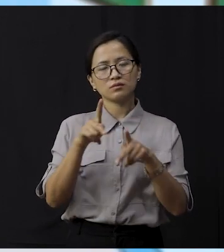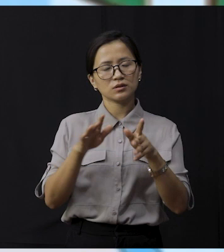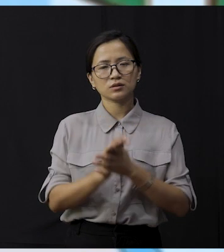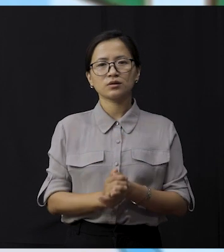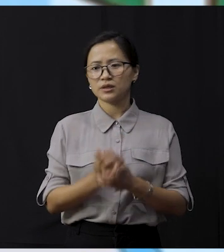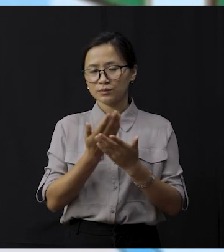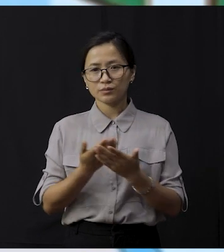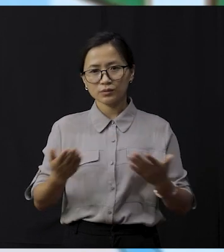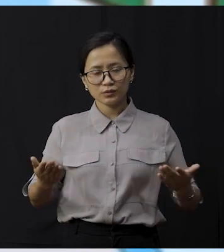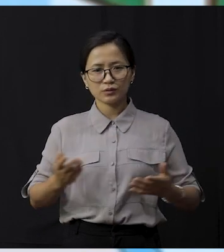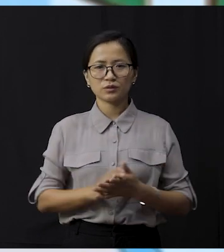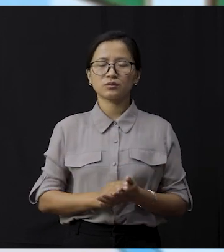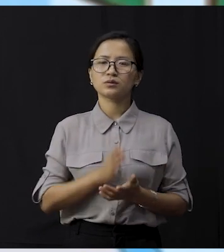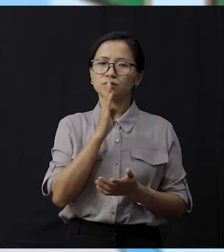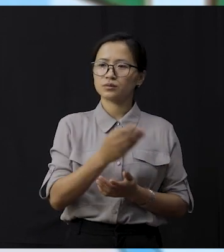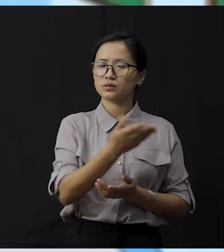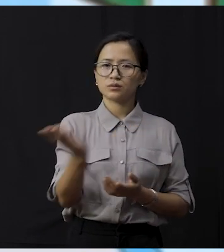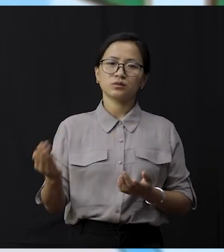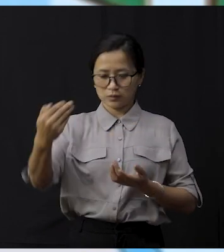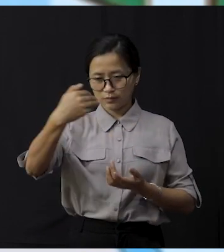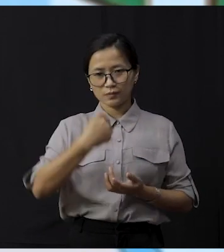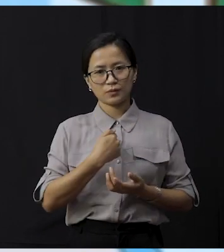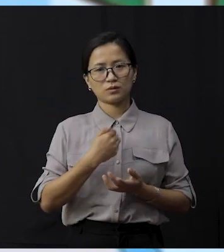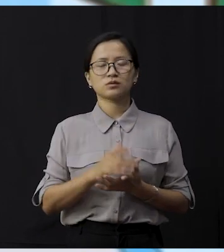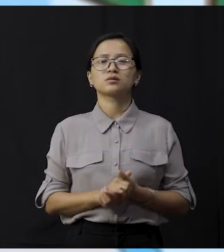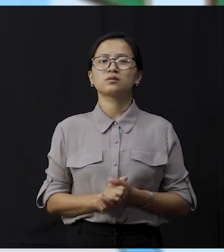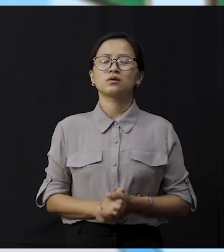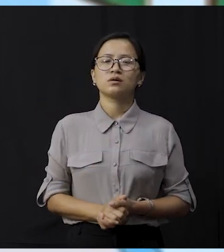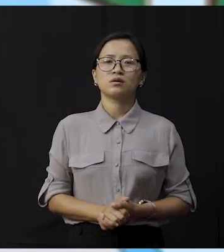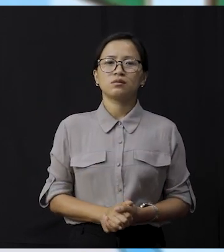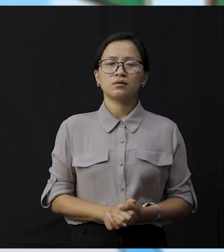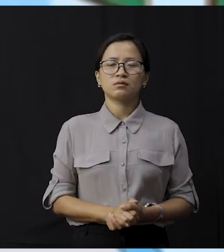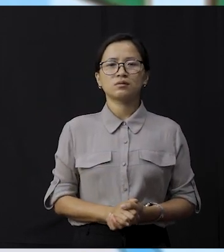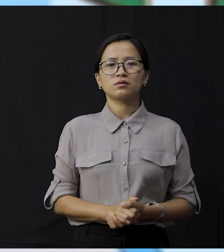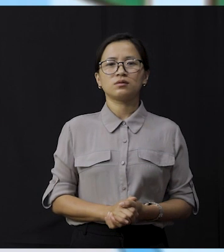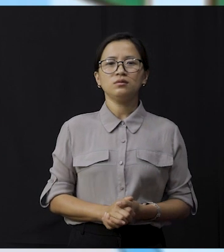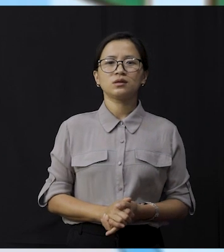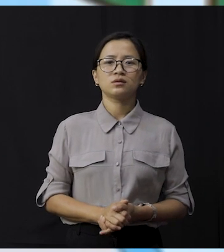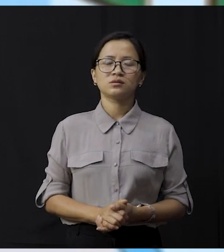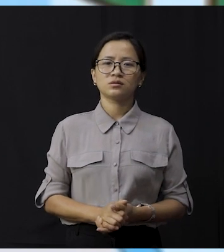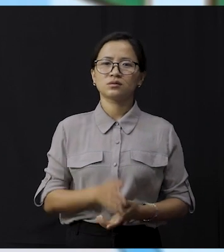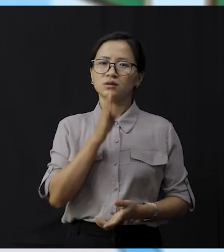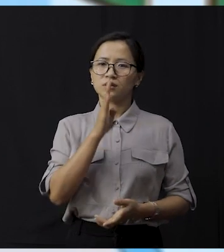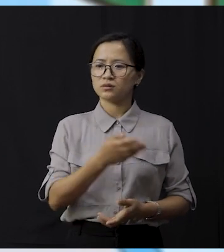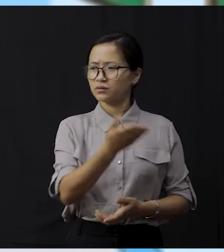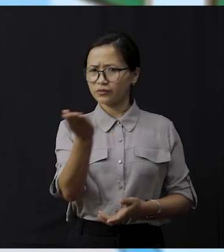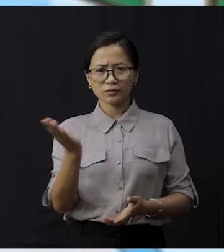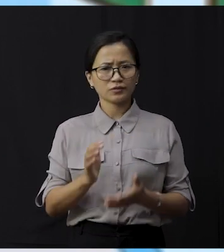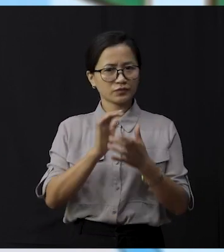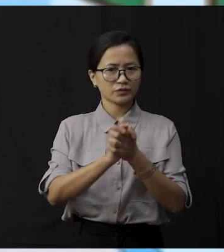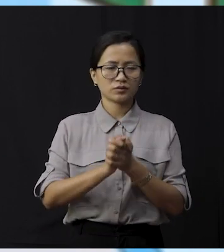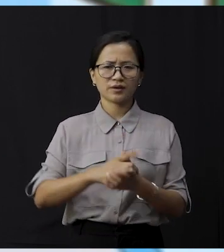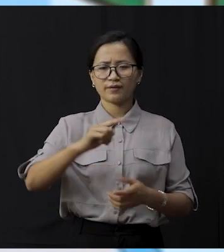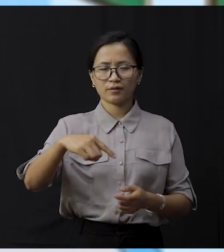property. It belongs to you. It belongs to me, yes or no? It belongs to you, it belongs to me, and it belongs to your friends, and